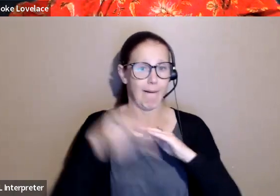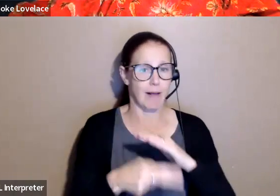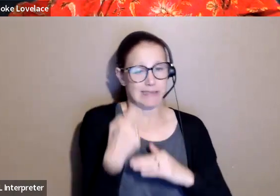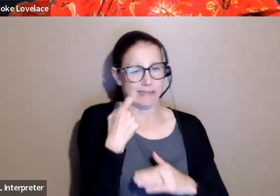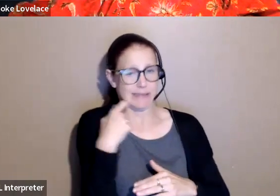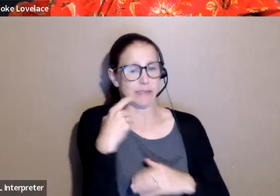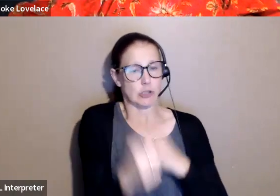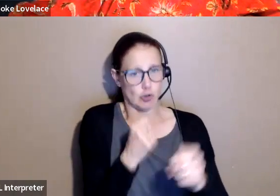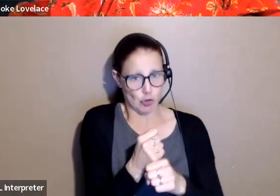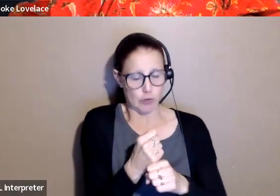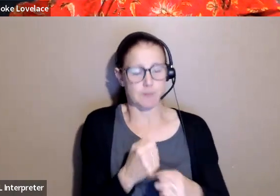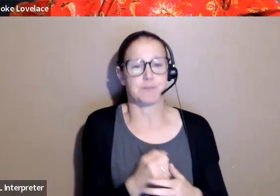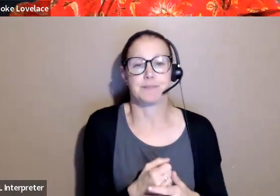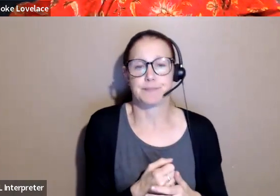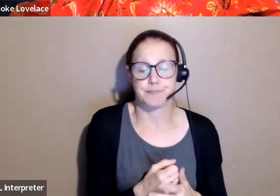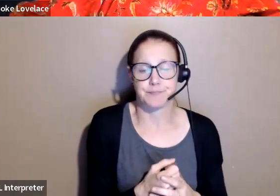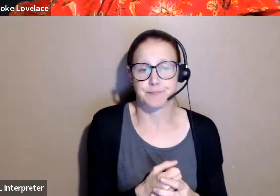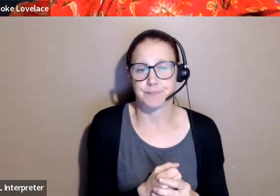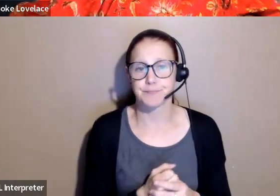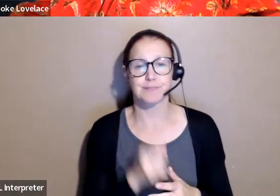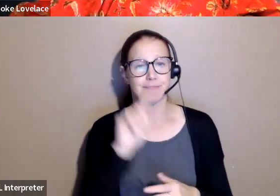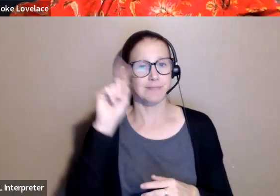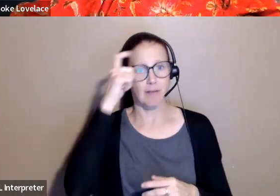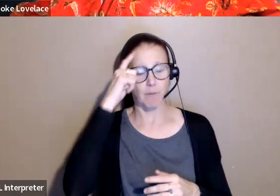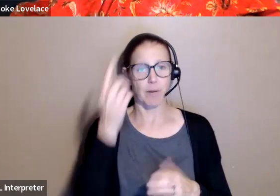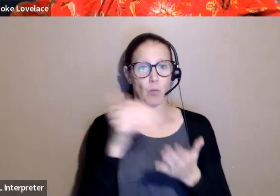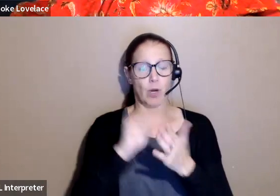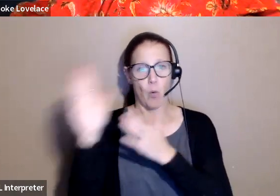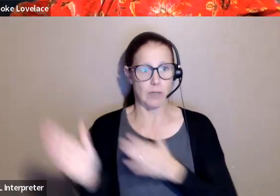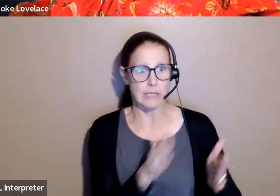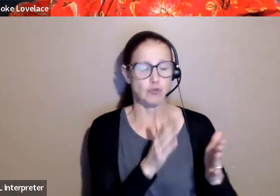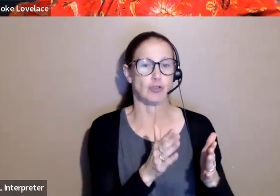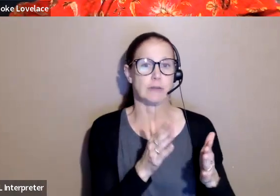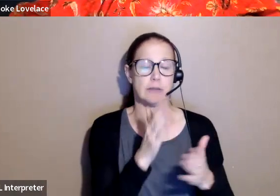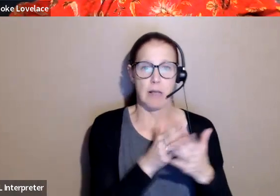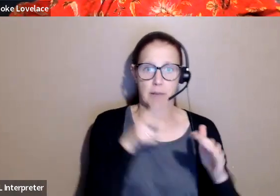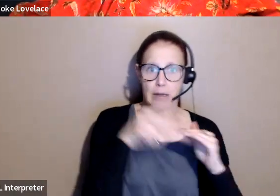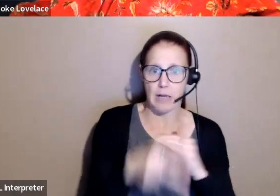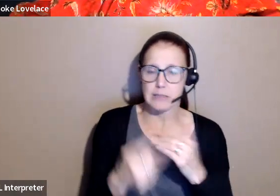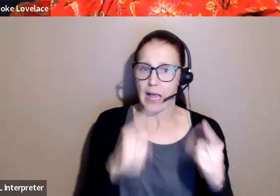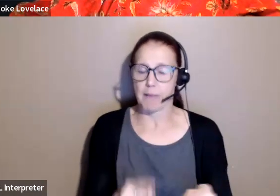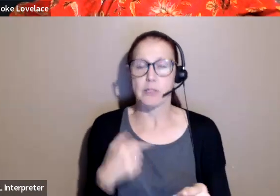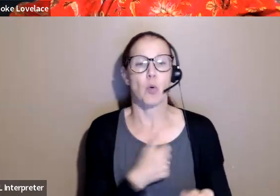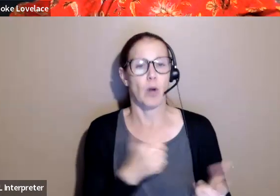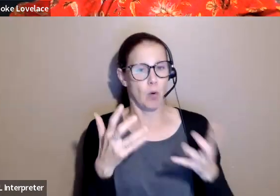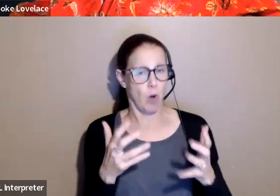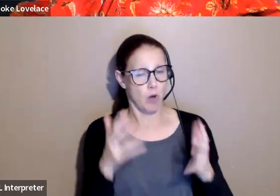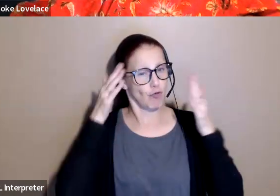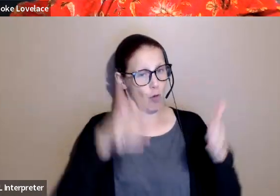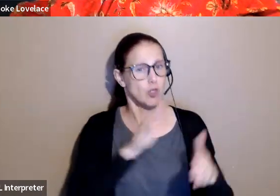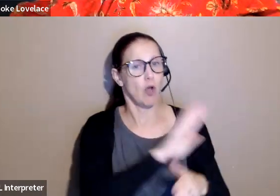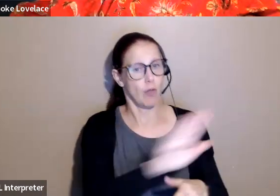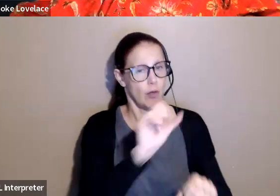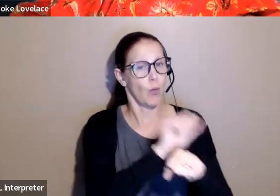year due to the government reorganization. So we want to highlight the work that they're